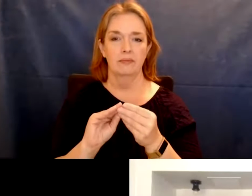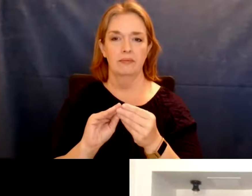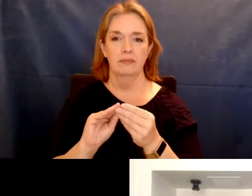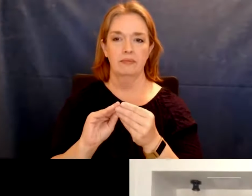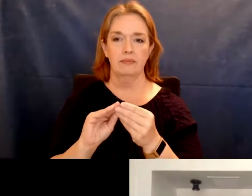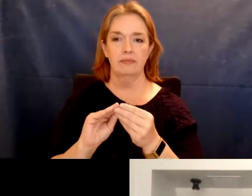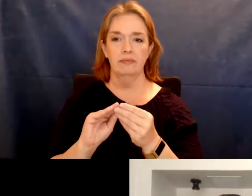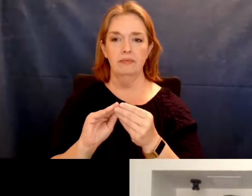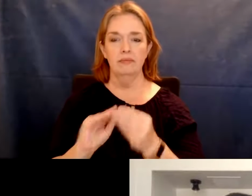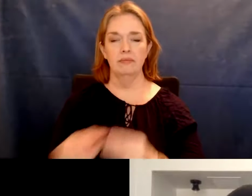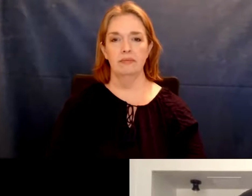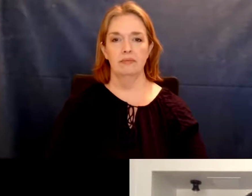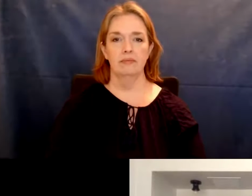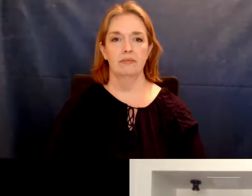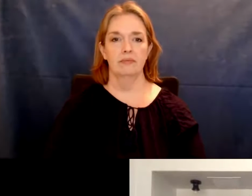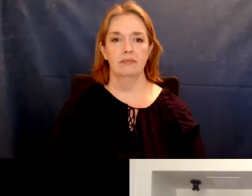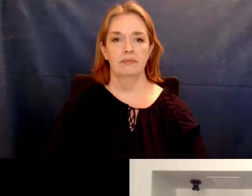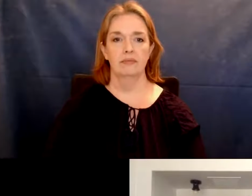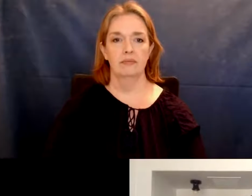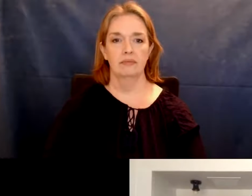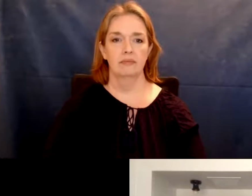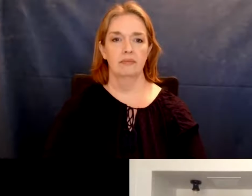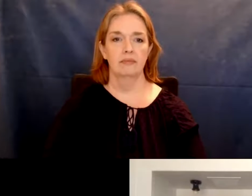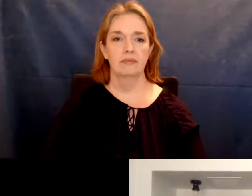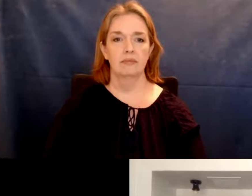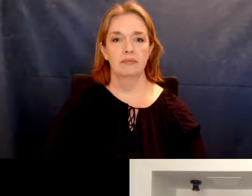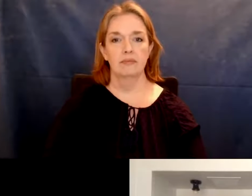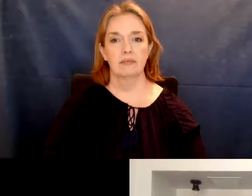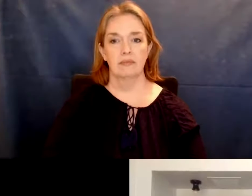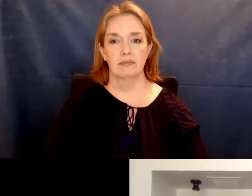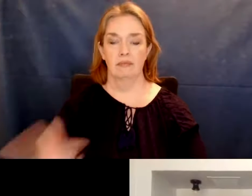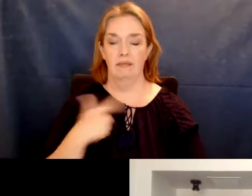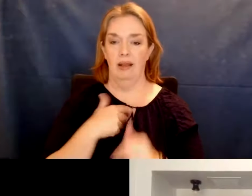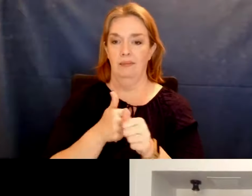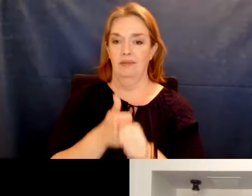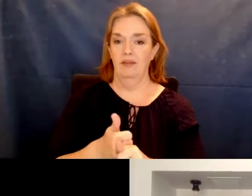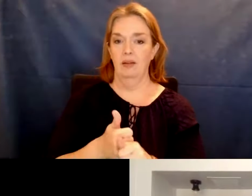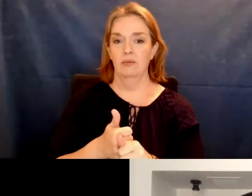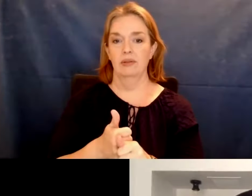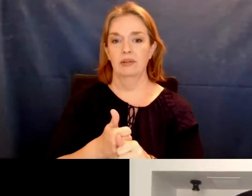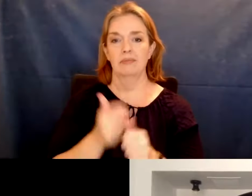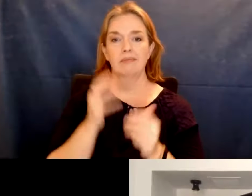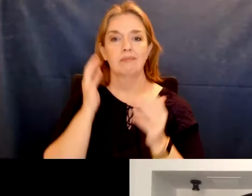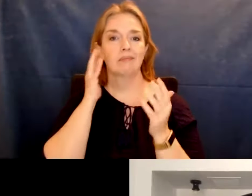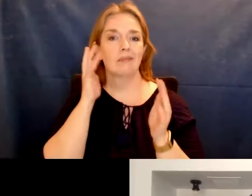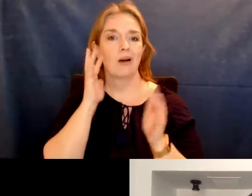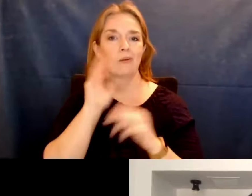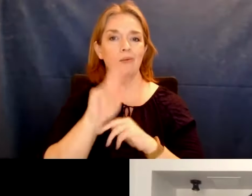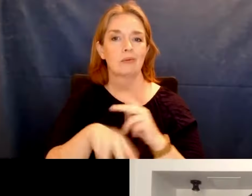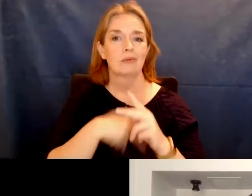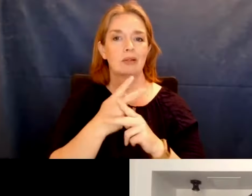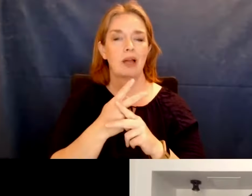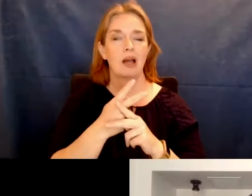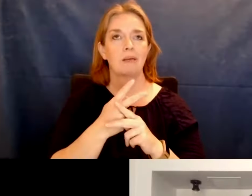And I've been calling these poems sound tunnels, but I